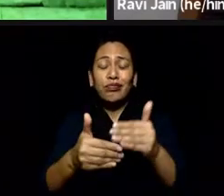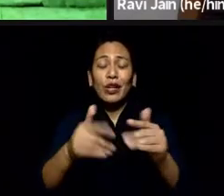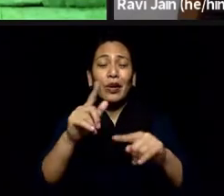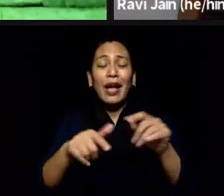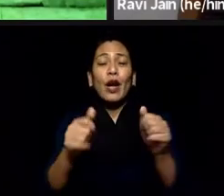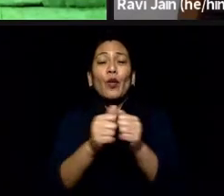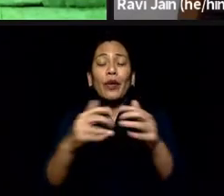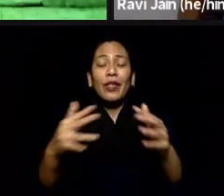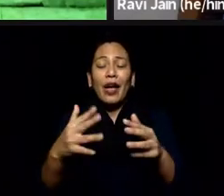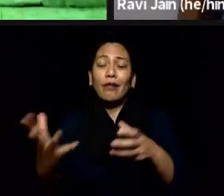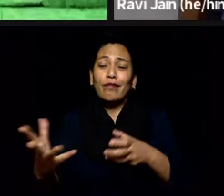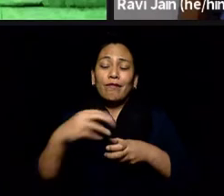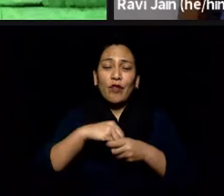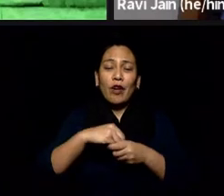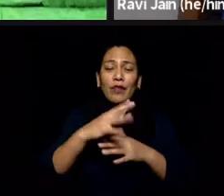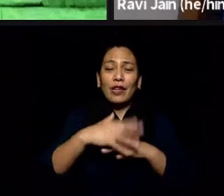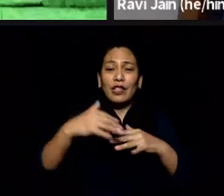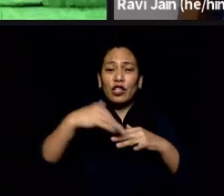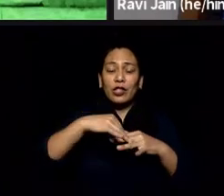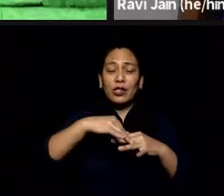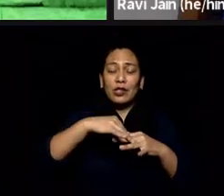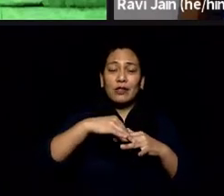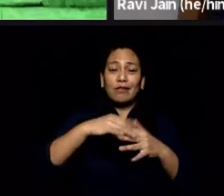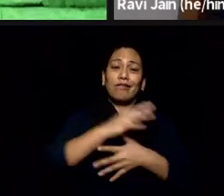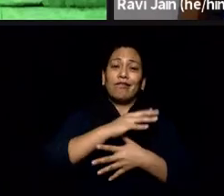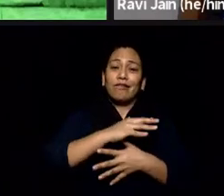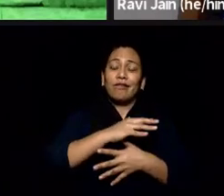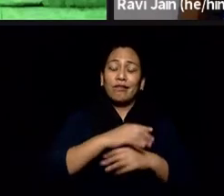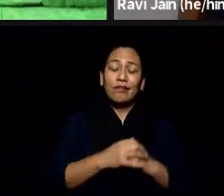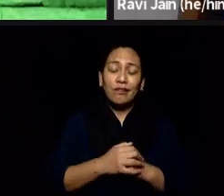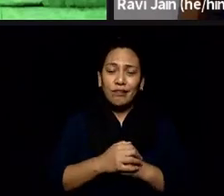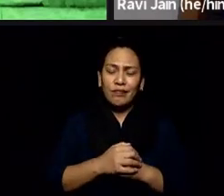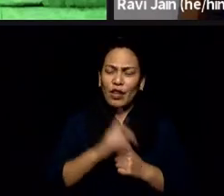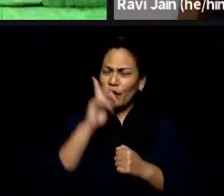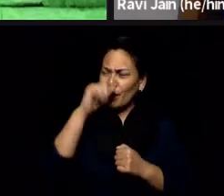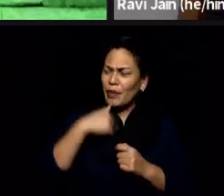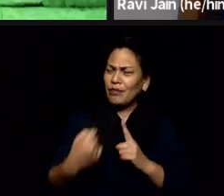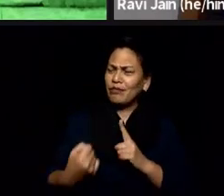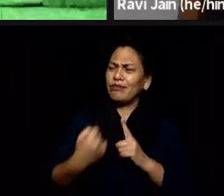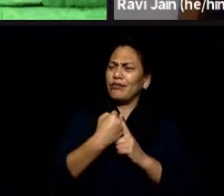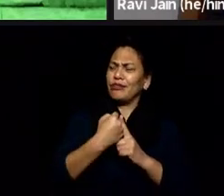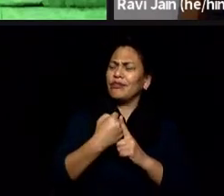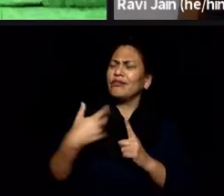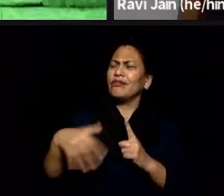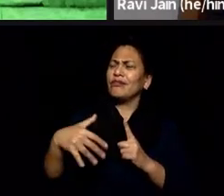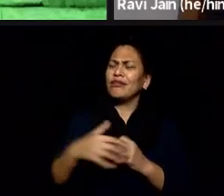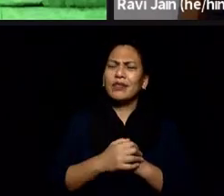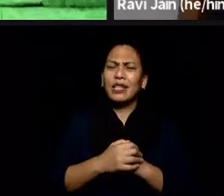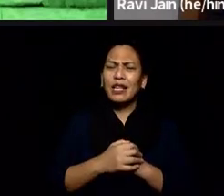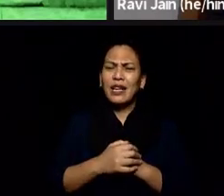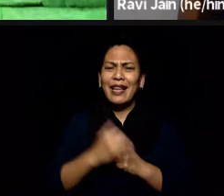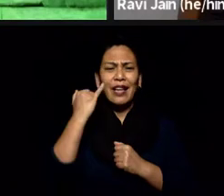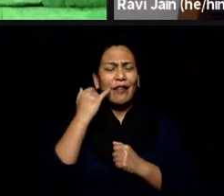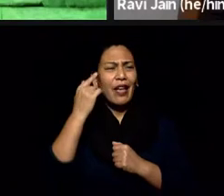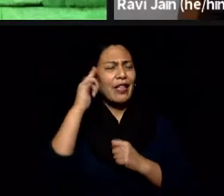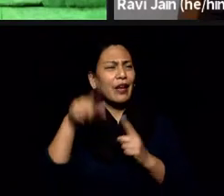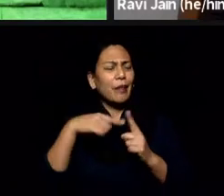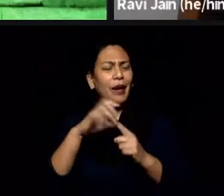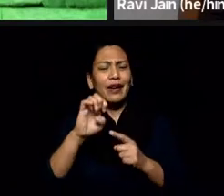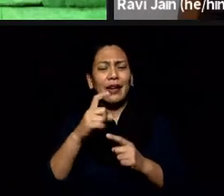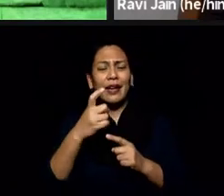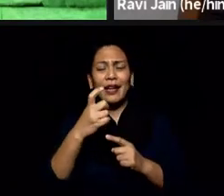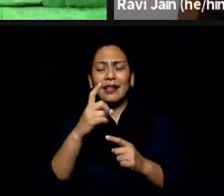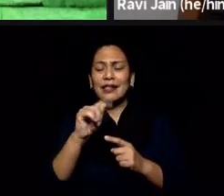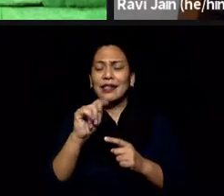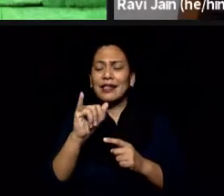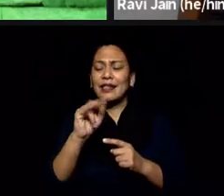center. And that was really striking to me when I think about things like Extinction Rebellion, when I think